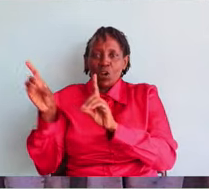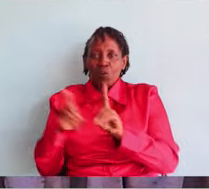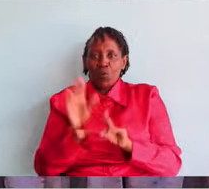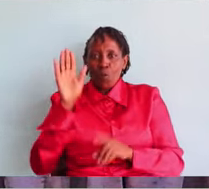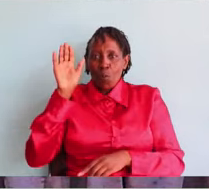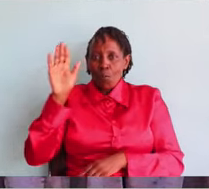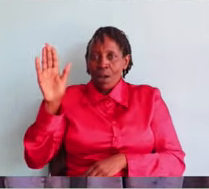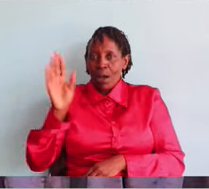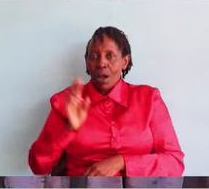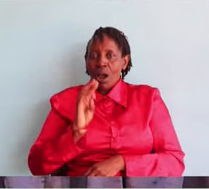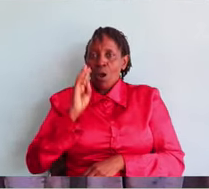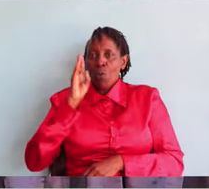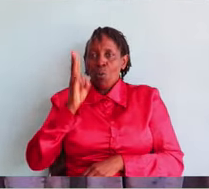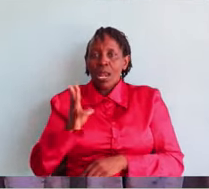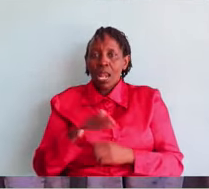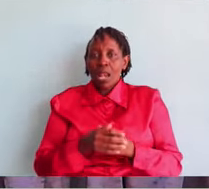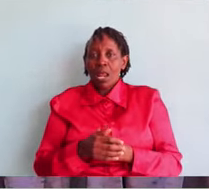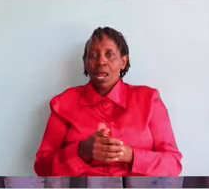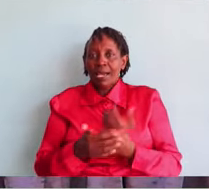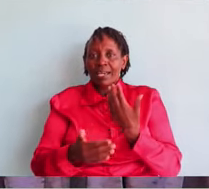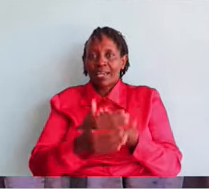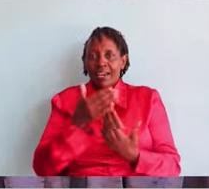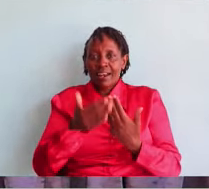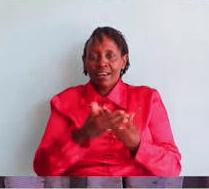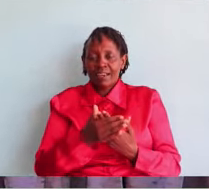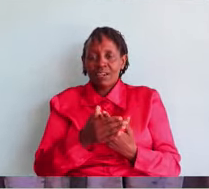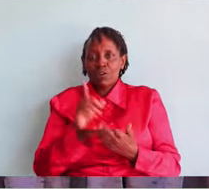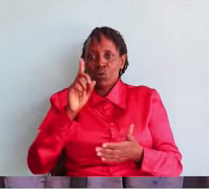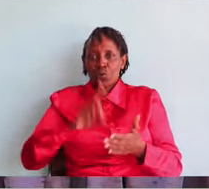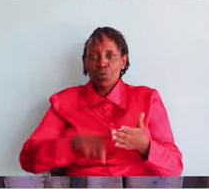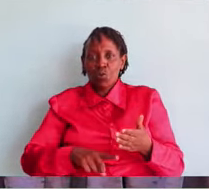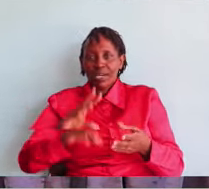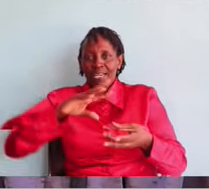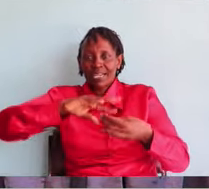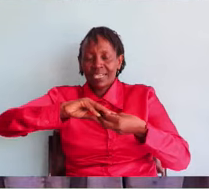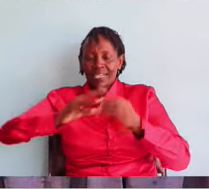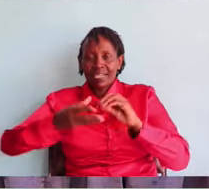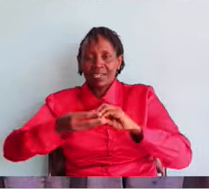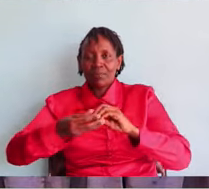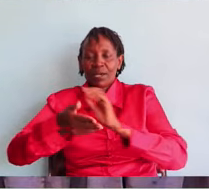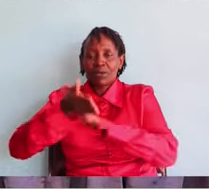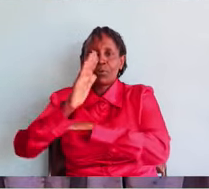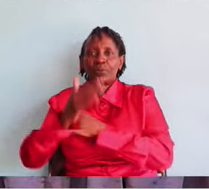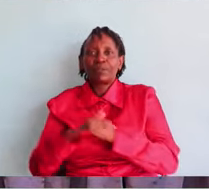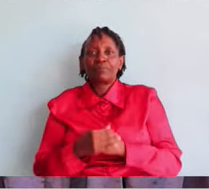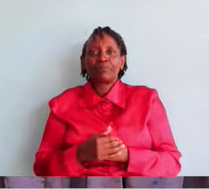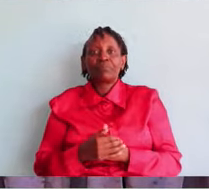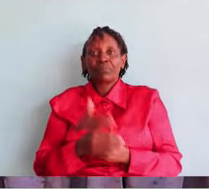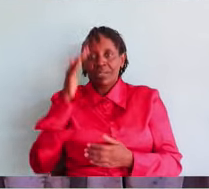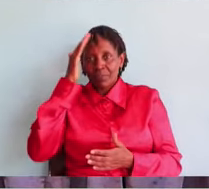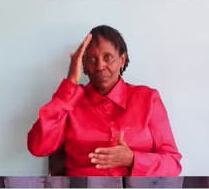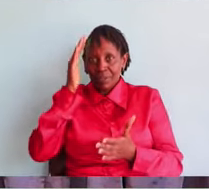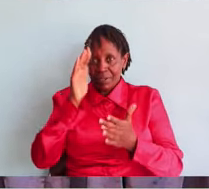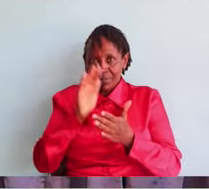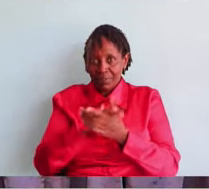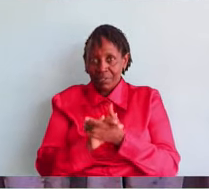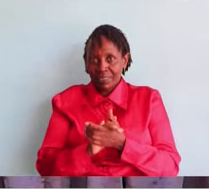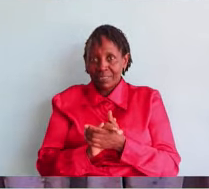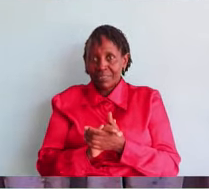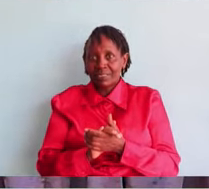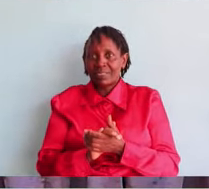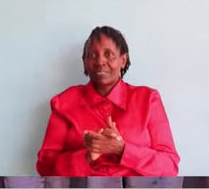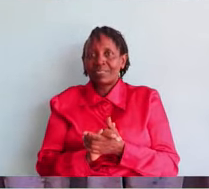his creation. And that is a primary purpose for believers today. And that is why one of the ministries